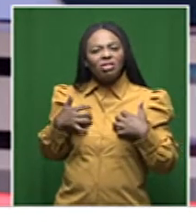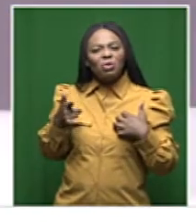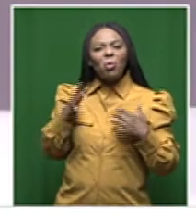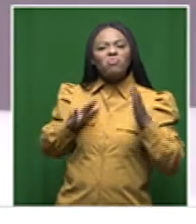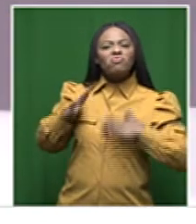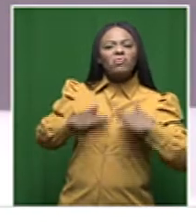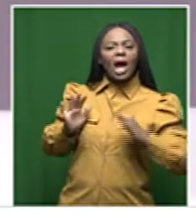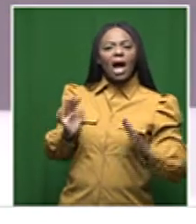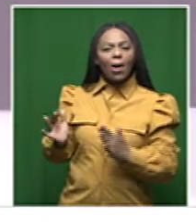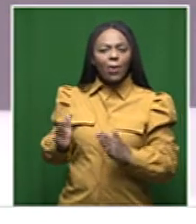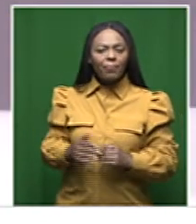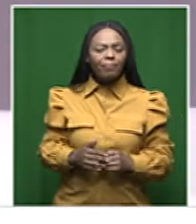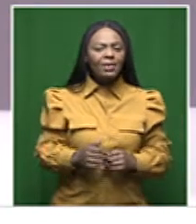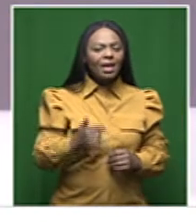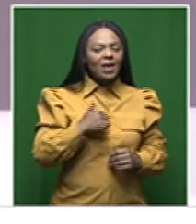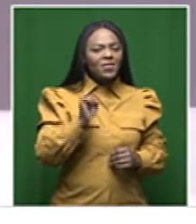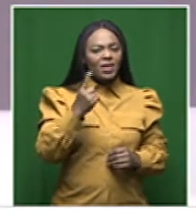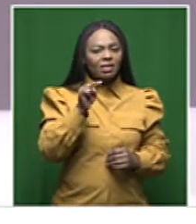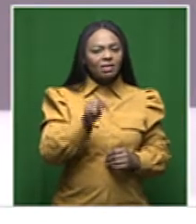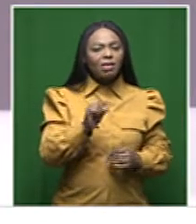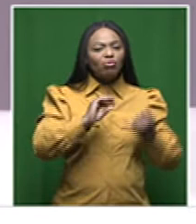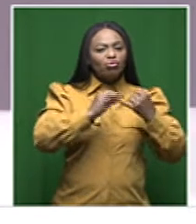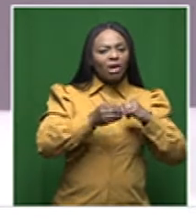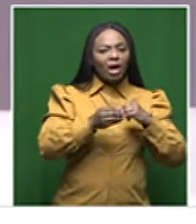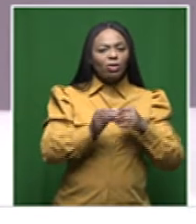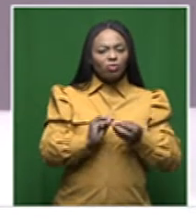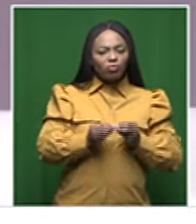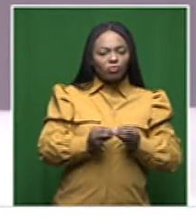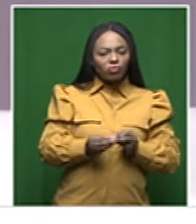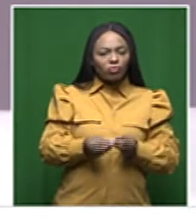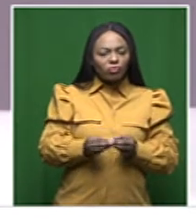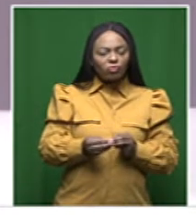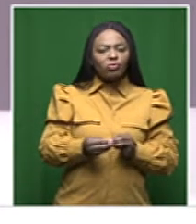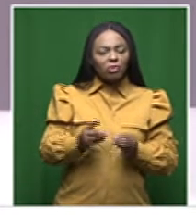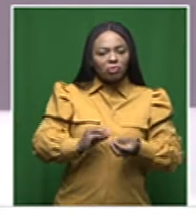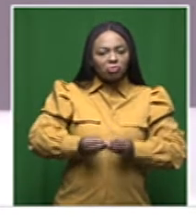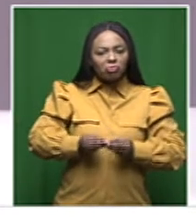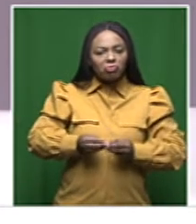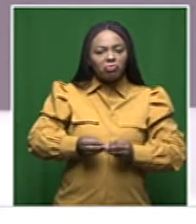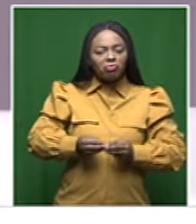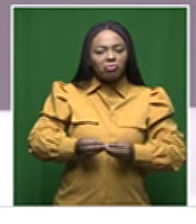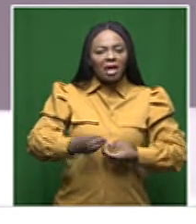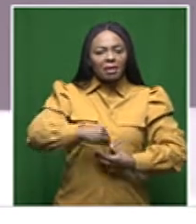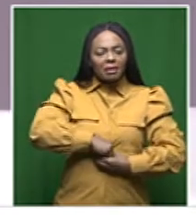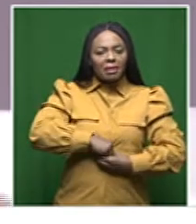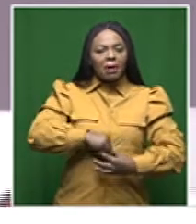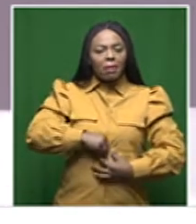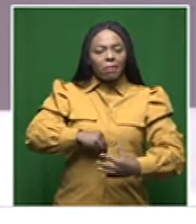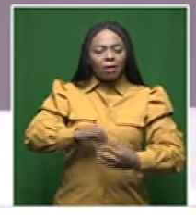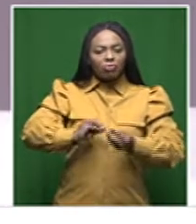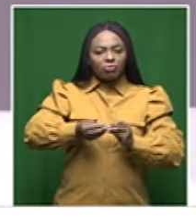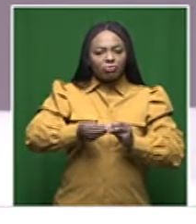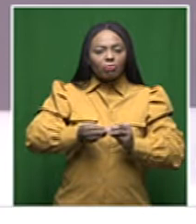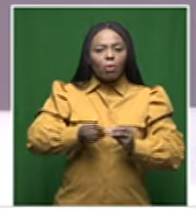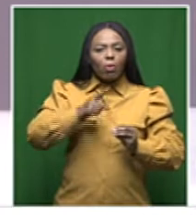at first we tried artificial insemination because at that time we had gotten a diagnosis that he